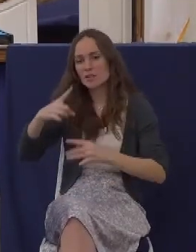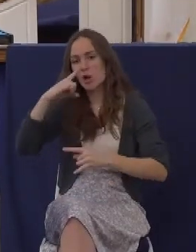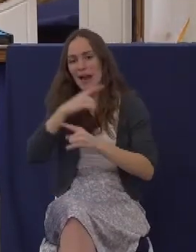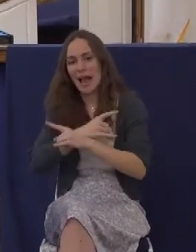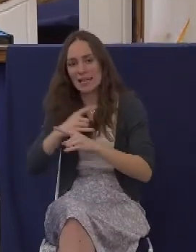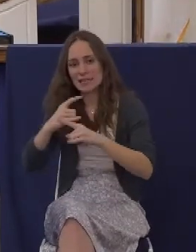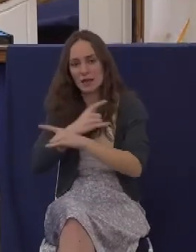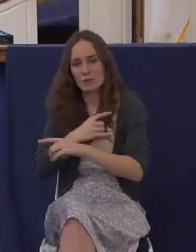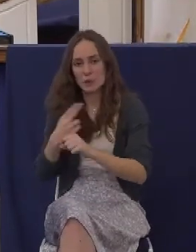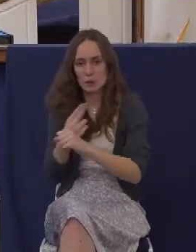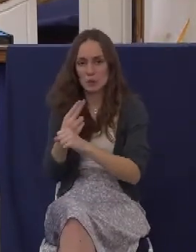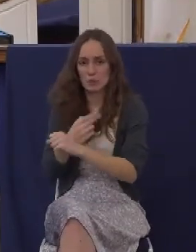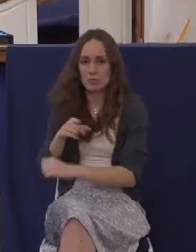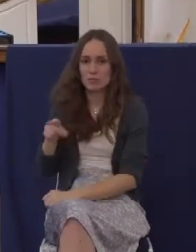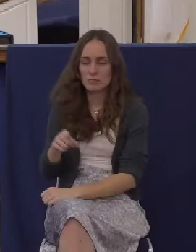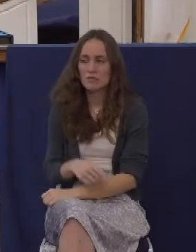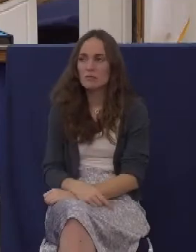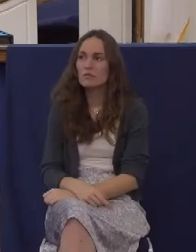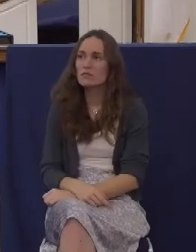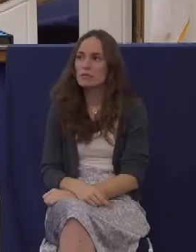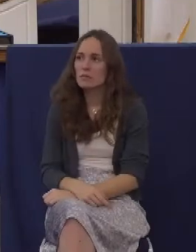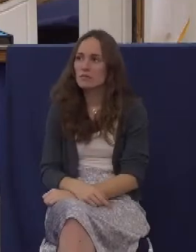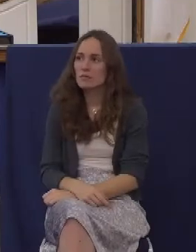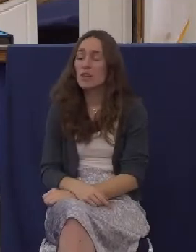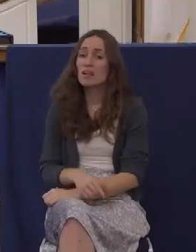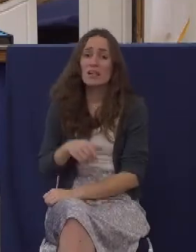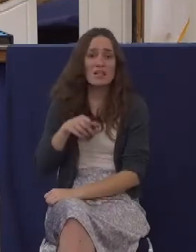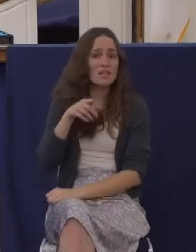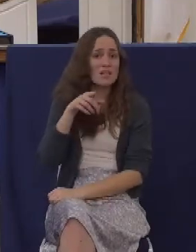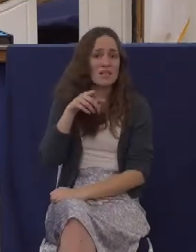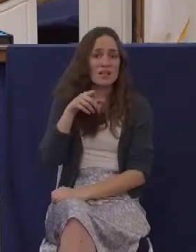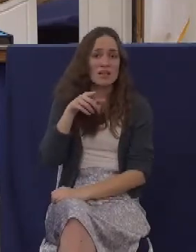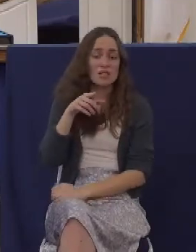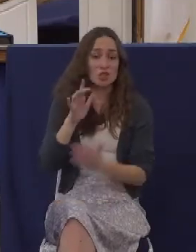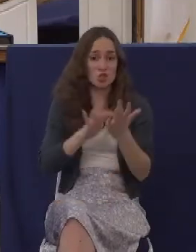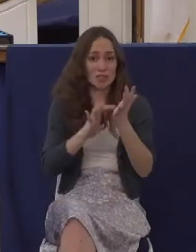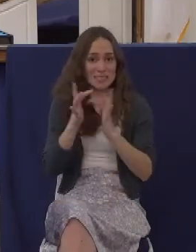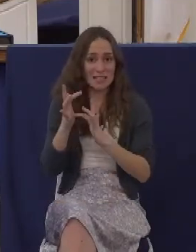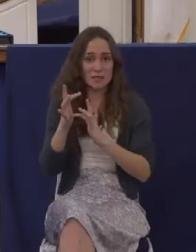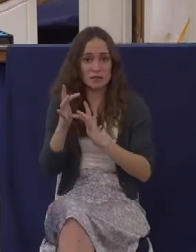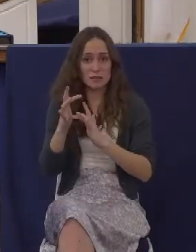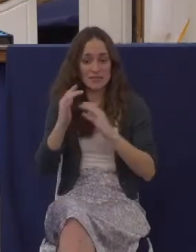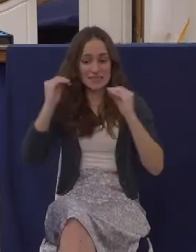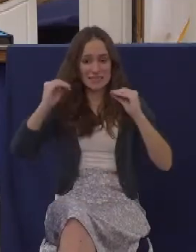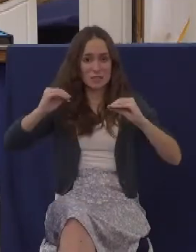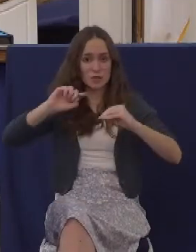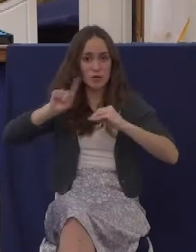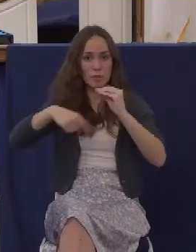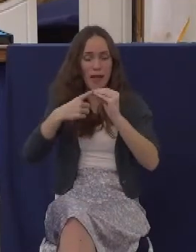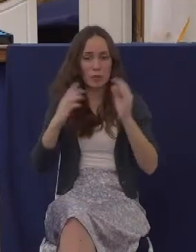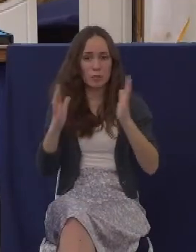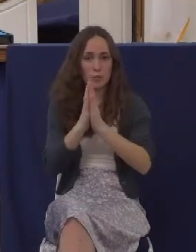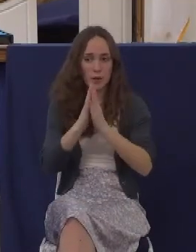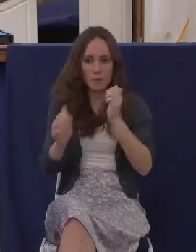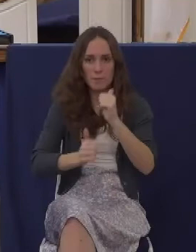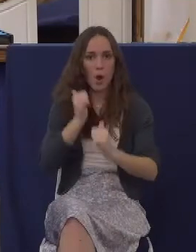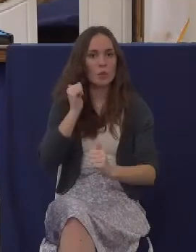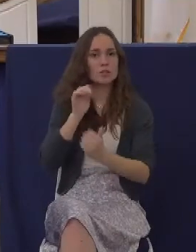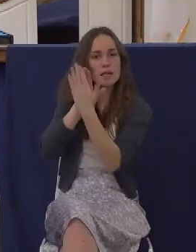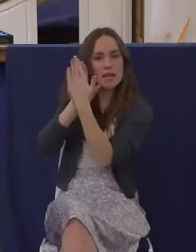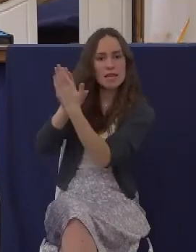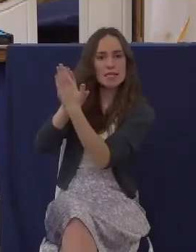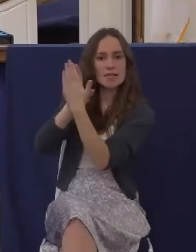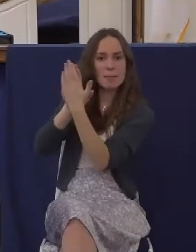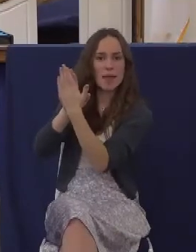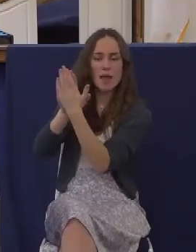Besides that, you can't get more intimate in prayer than what Jesus teaches here. The most intimate prayer